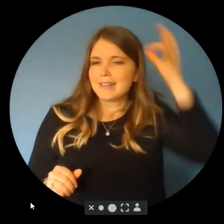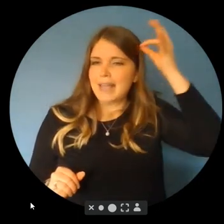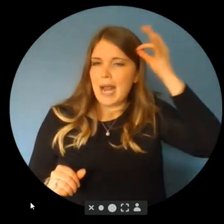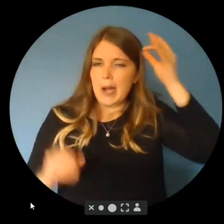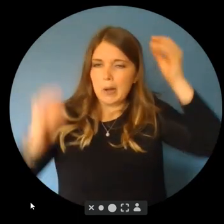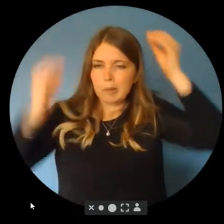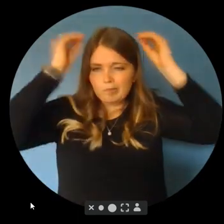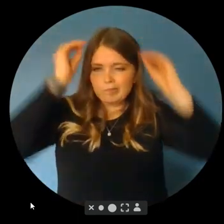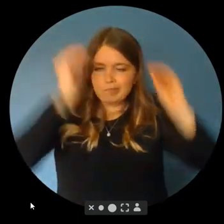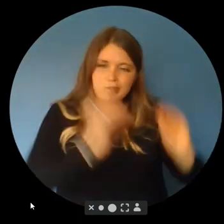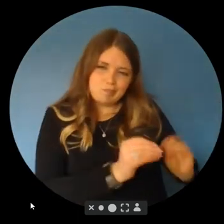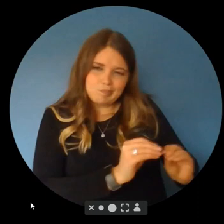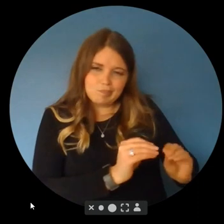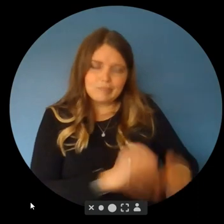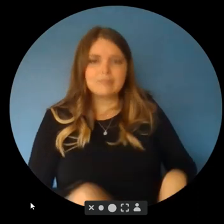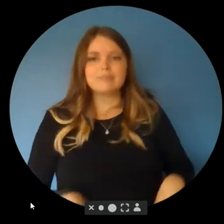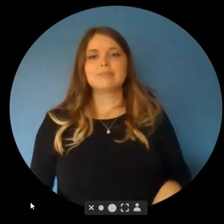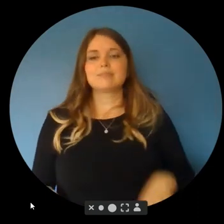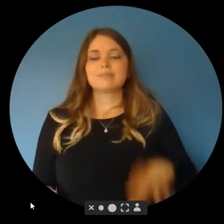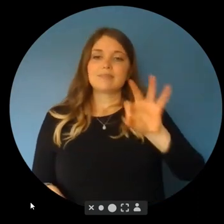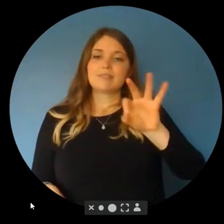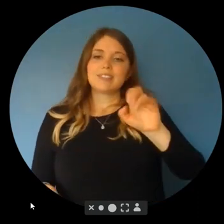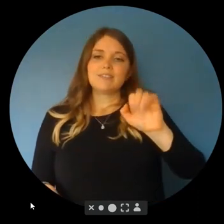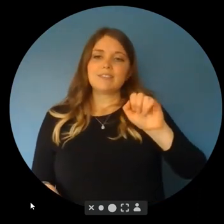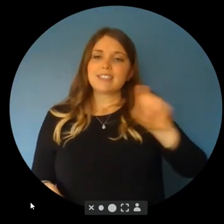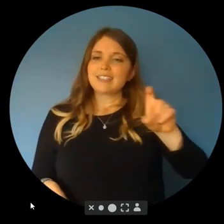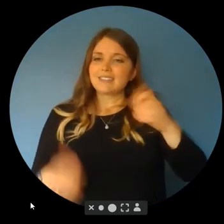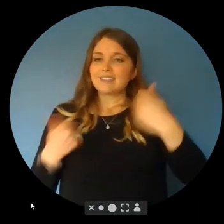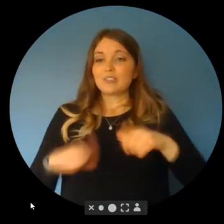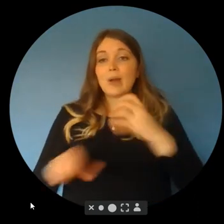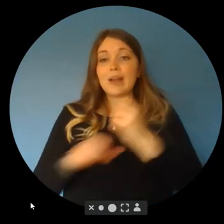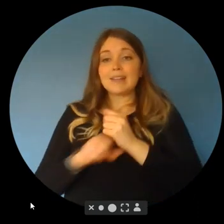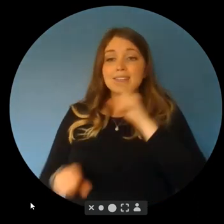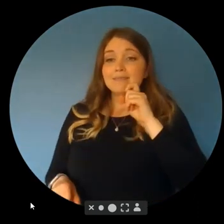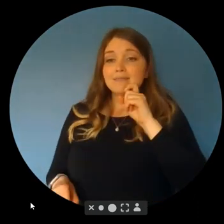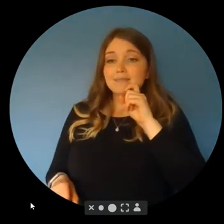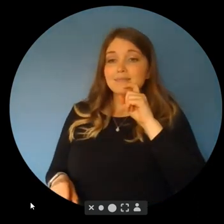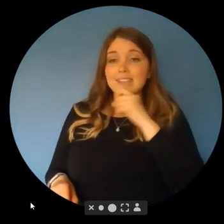Yeah. And there's Felix trying to get cereal. See his little bucket?